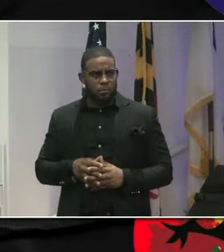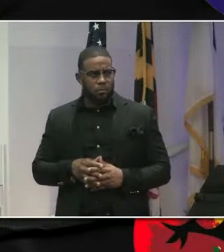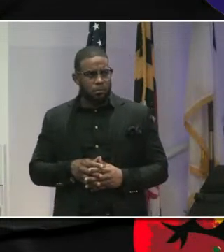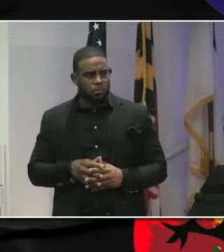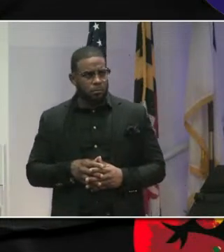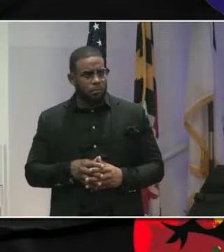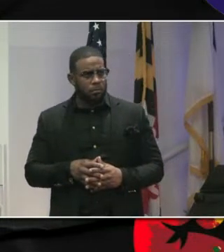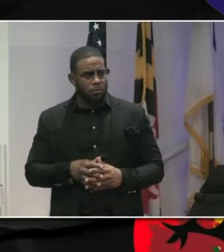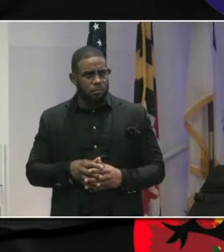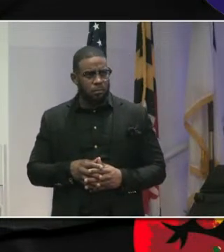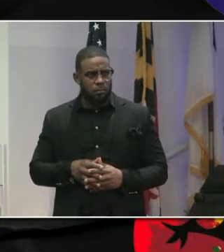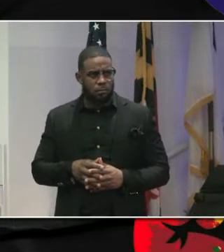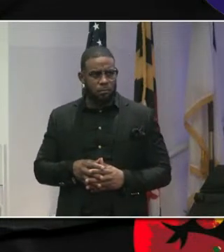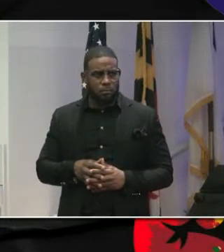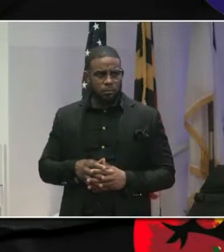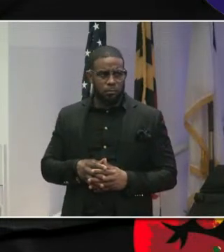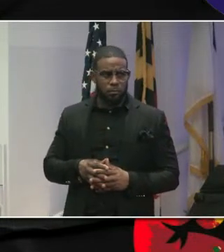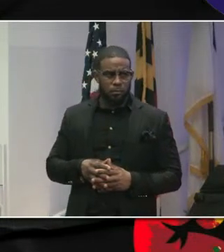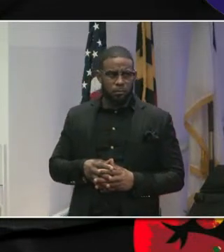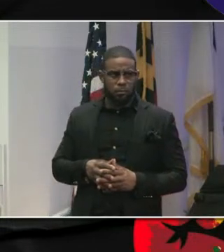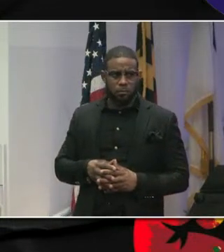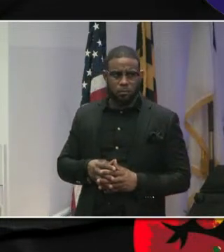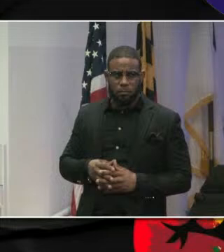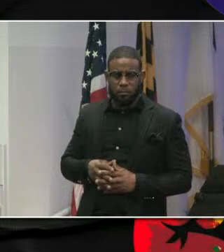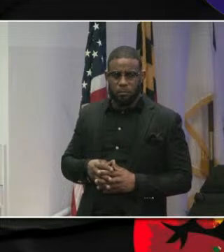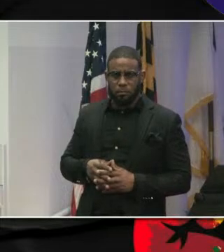Turk. That's what we say, Greater Mount Nebo.